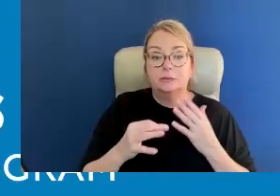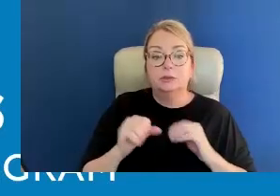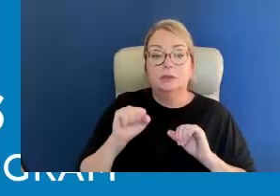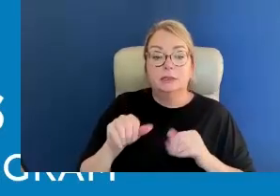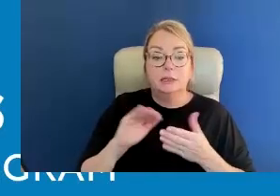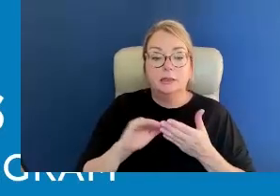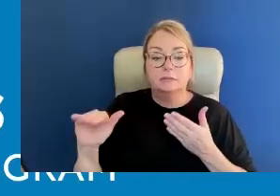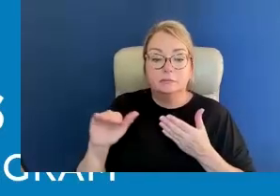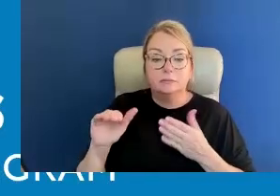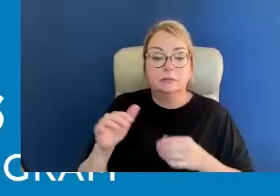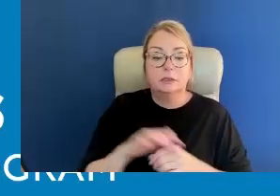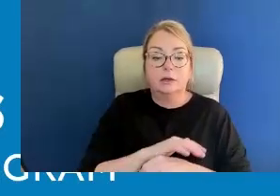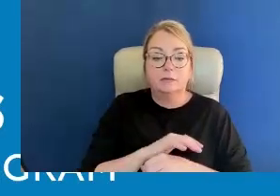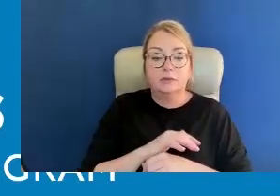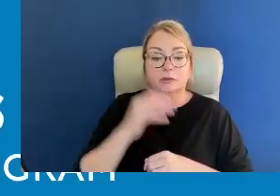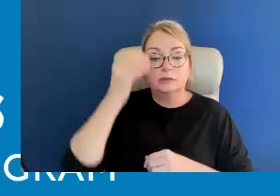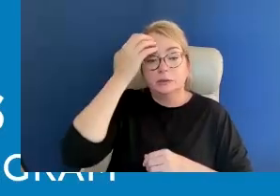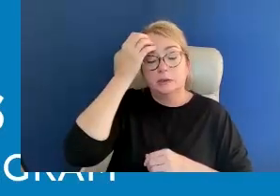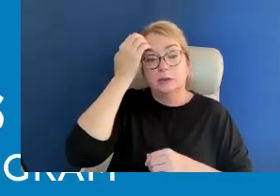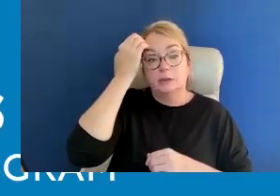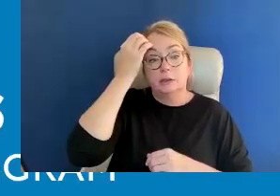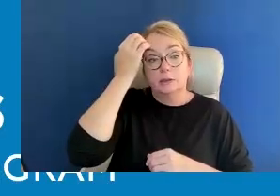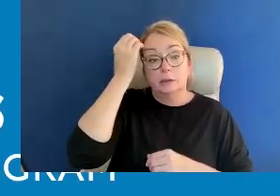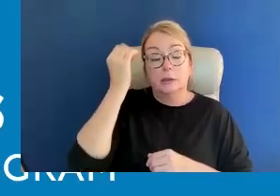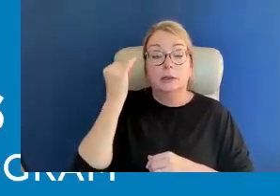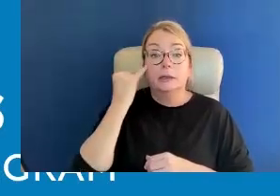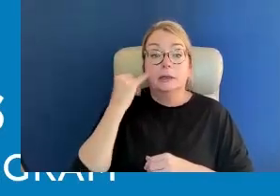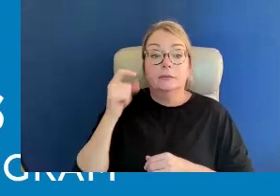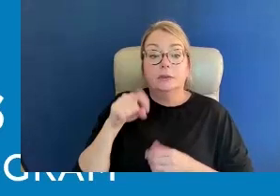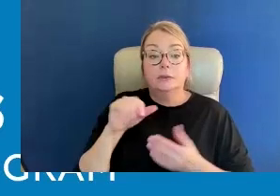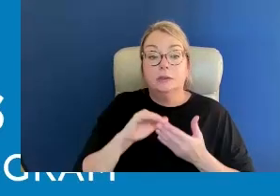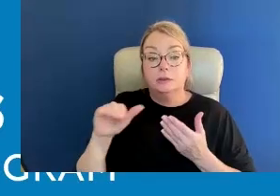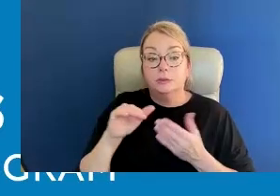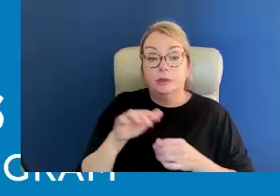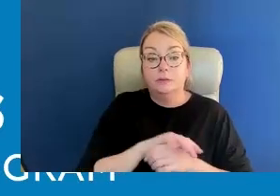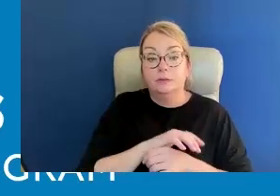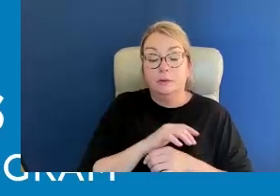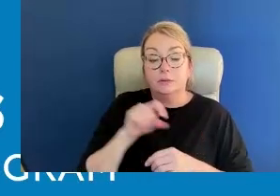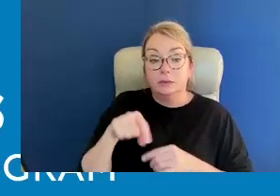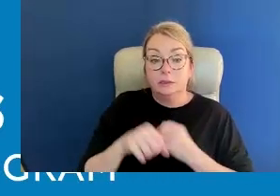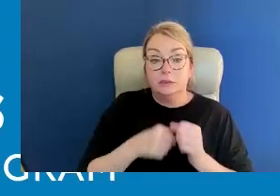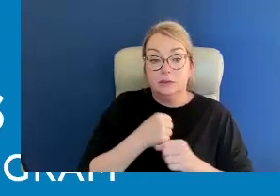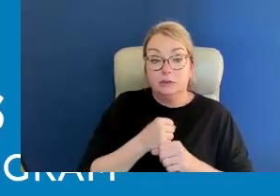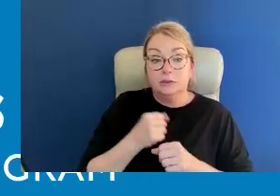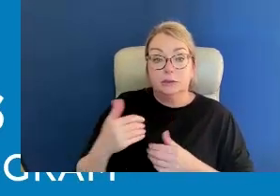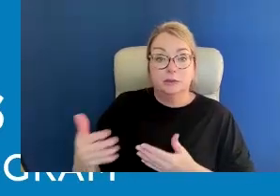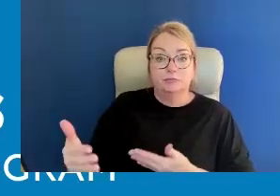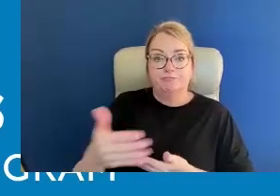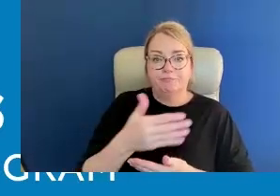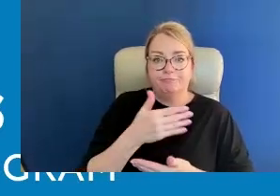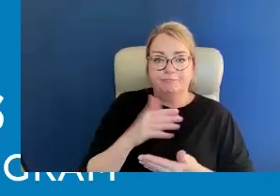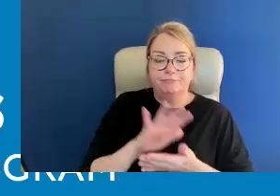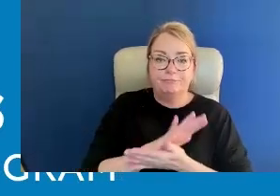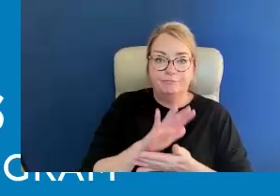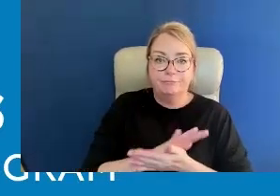coverage with proof of other coverage. So if you need to waive that coverage this year, just make sure you're gathering that documentation before you go